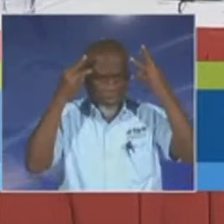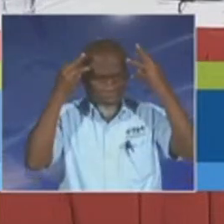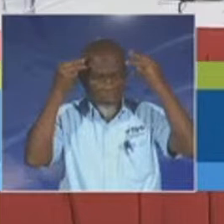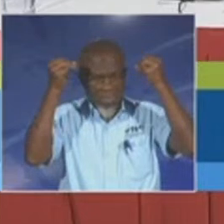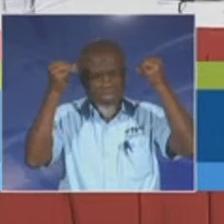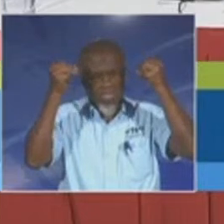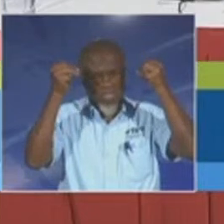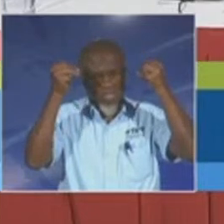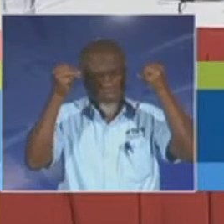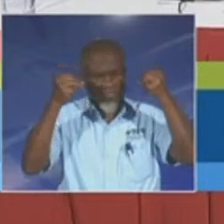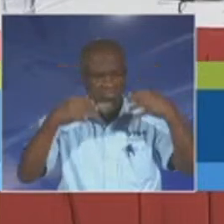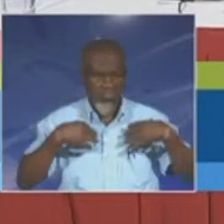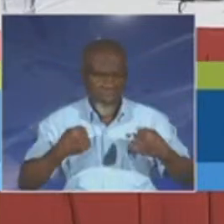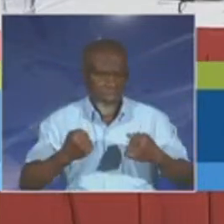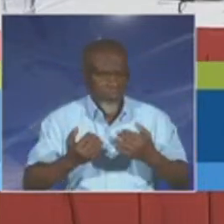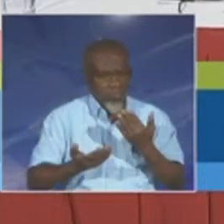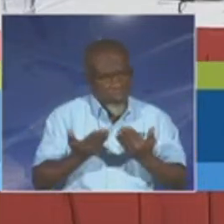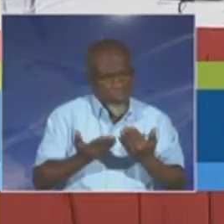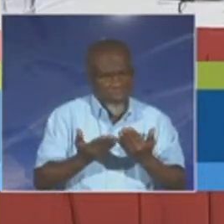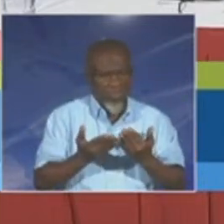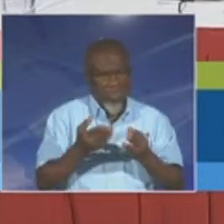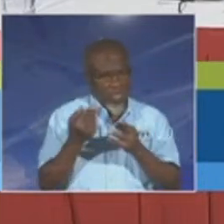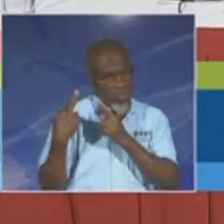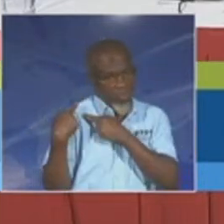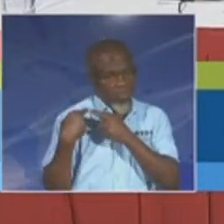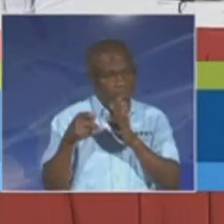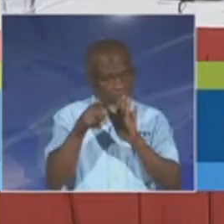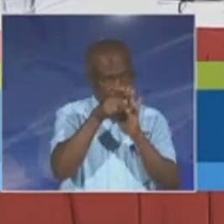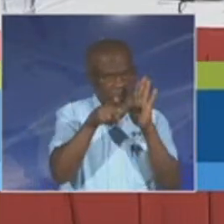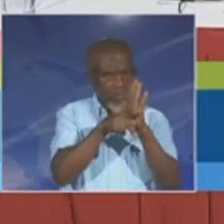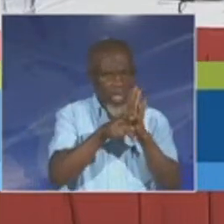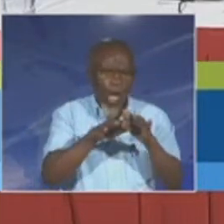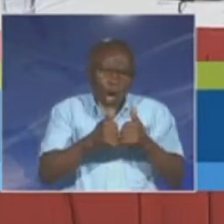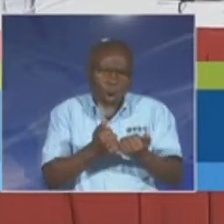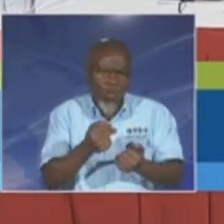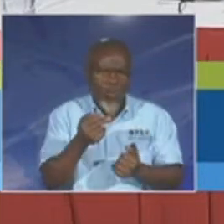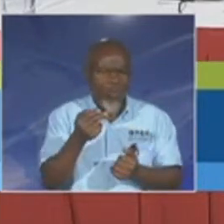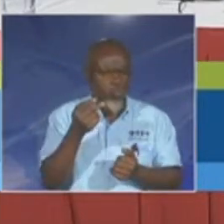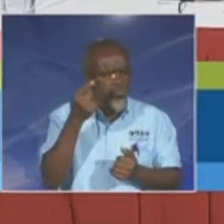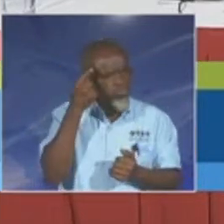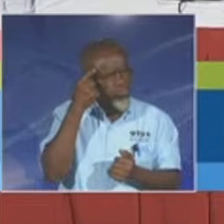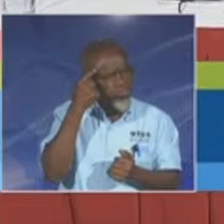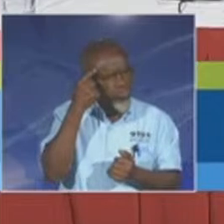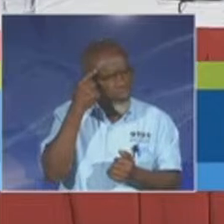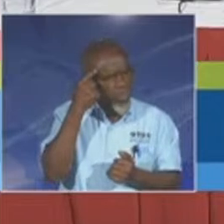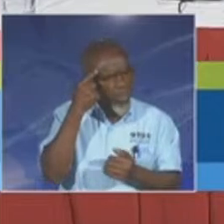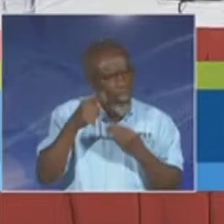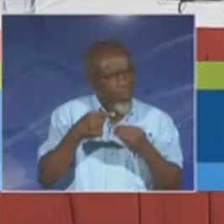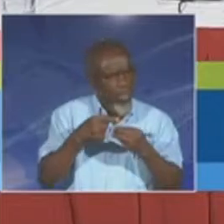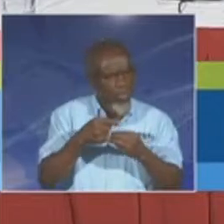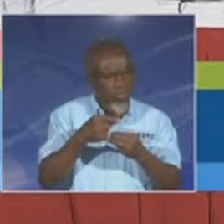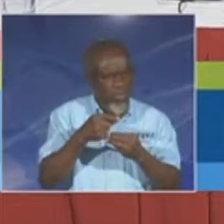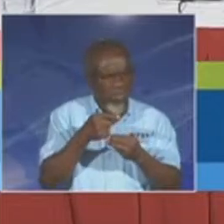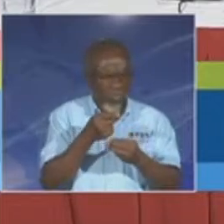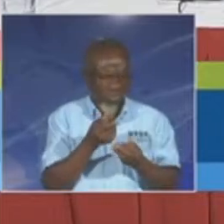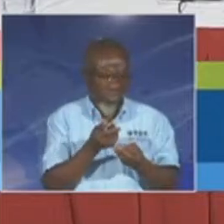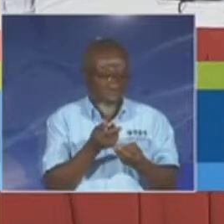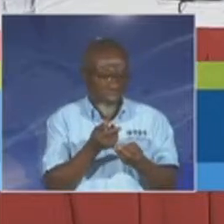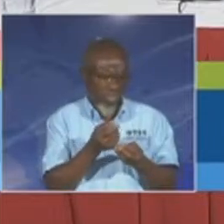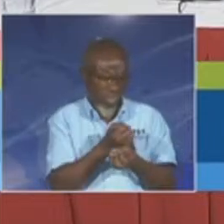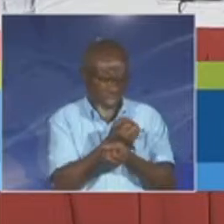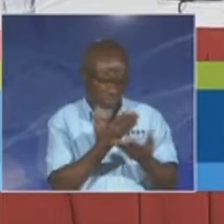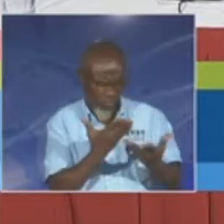stuff going forward, how do you all view that lack of data per se? Is that something that is